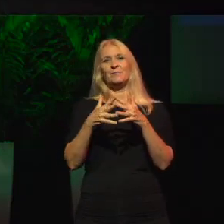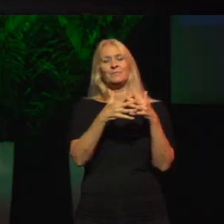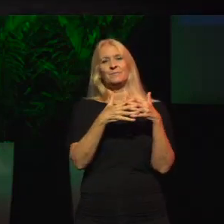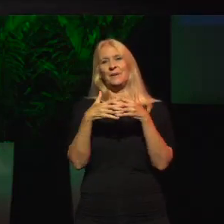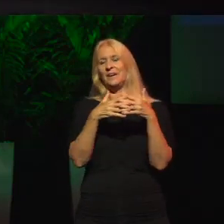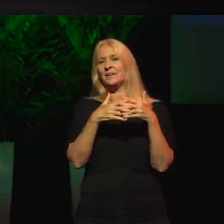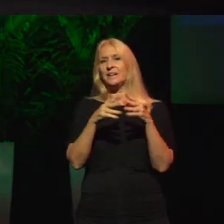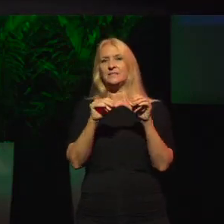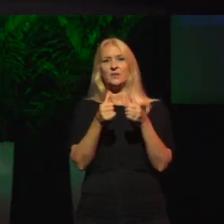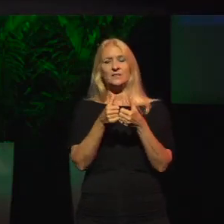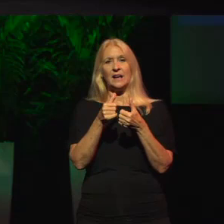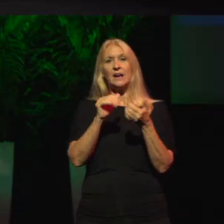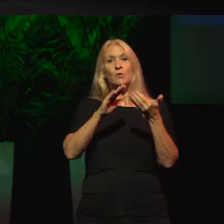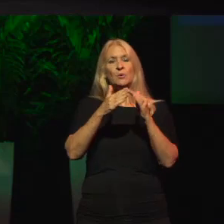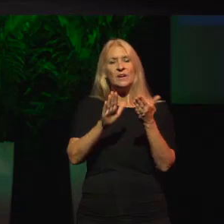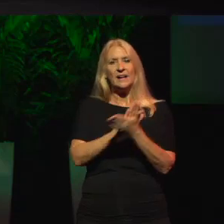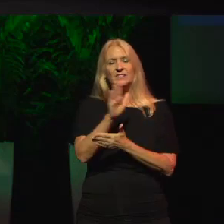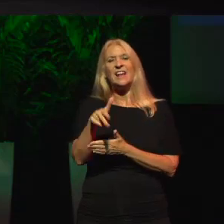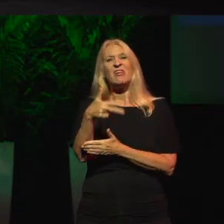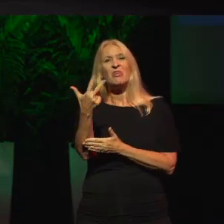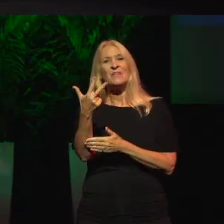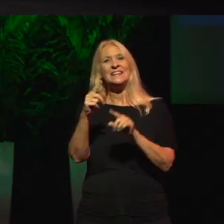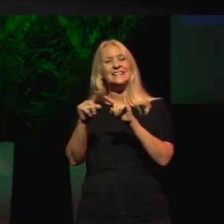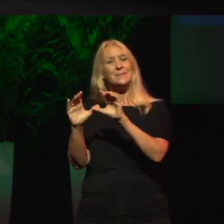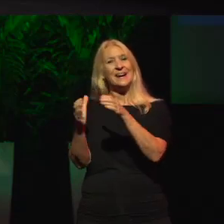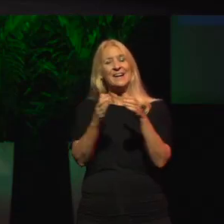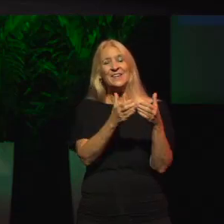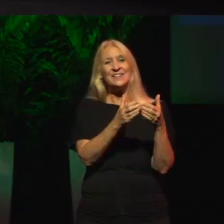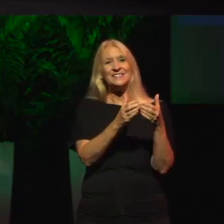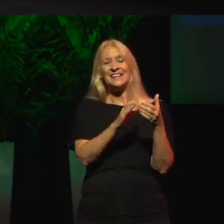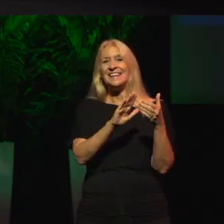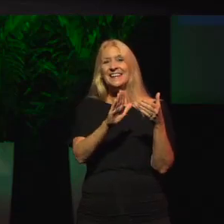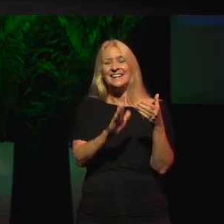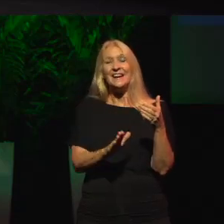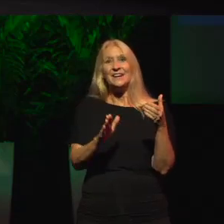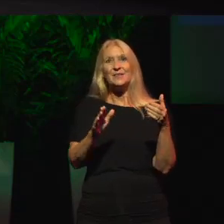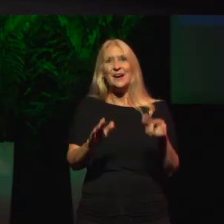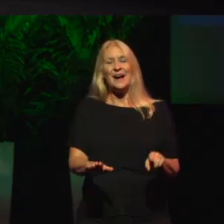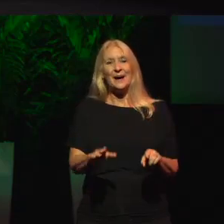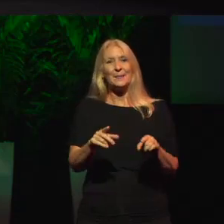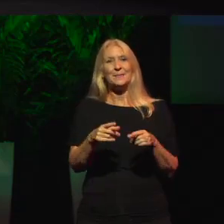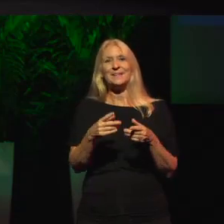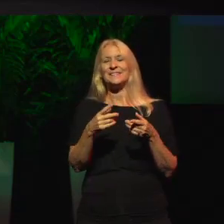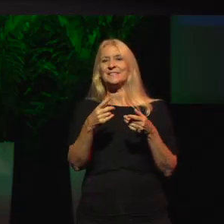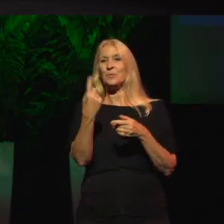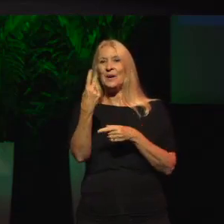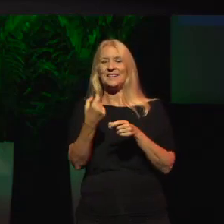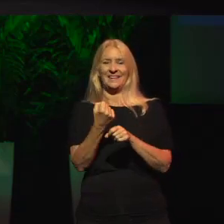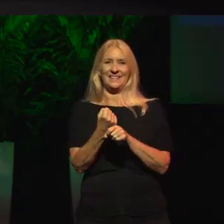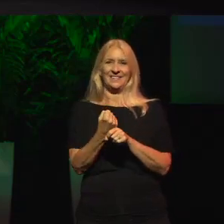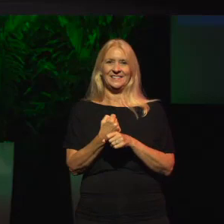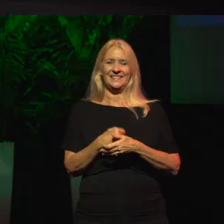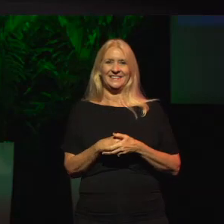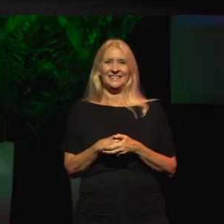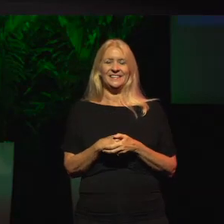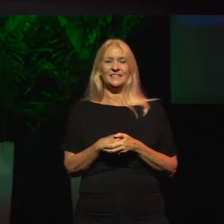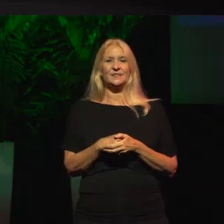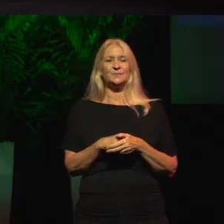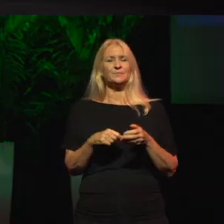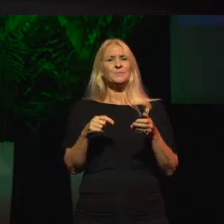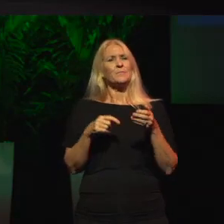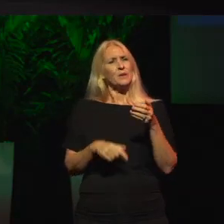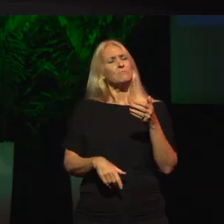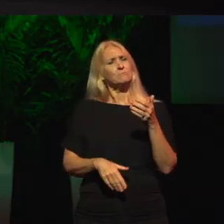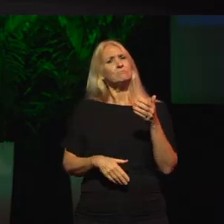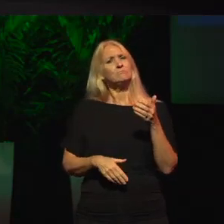Community Colleges in three separate categories, which is unheard of to have that done in a single year. We were finalists